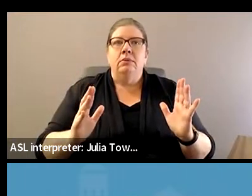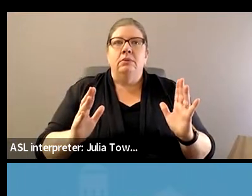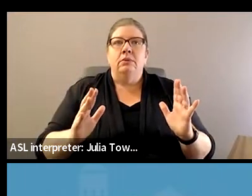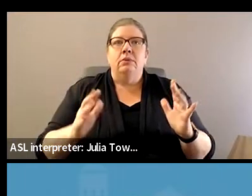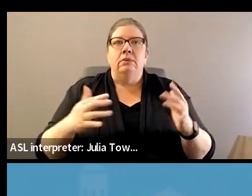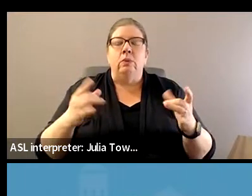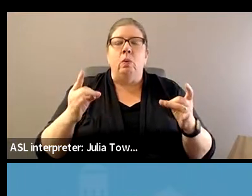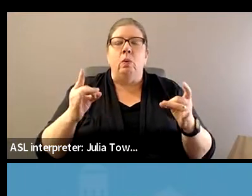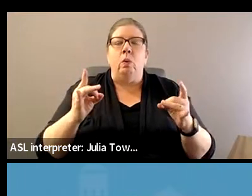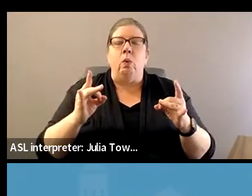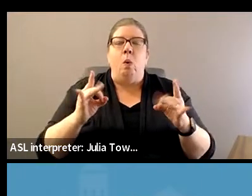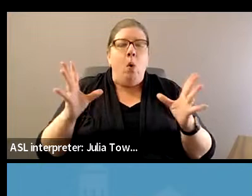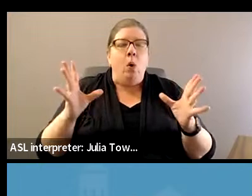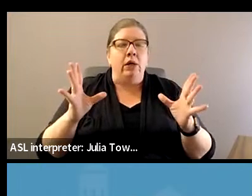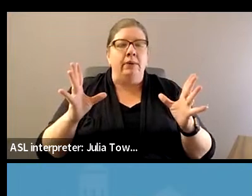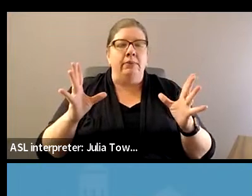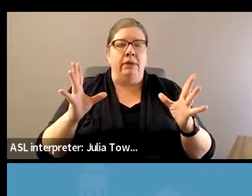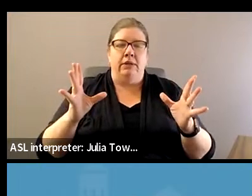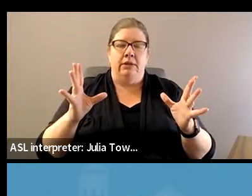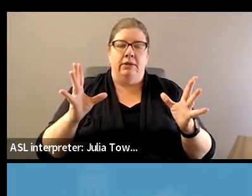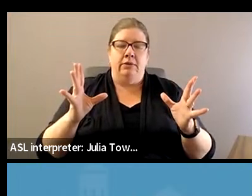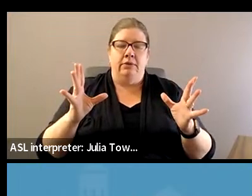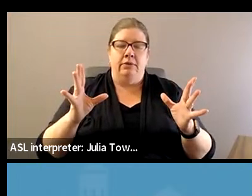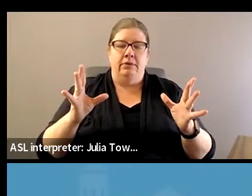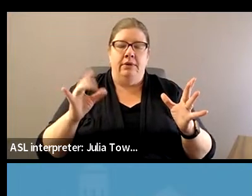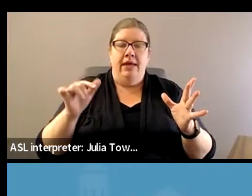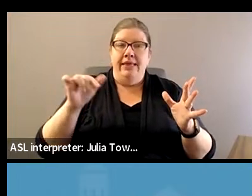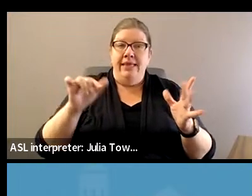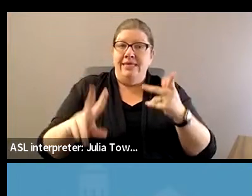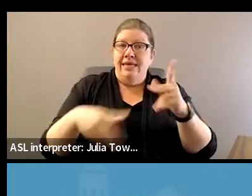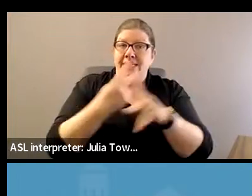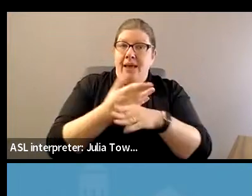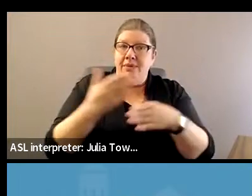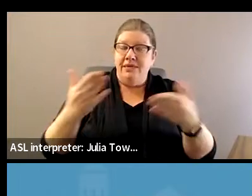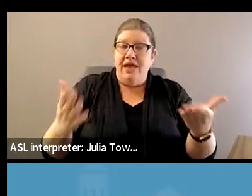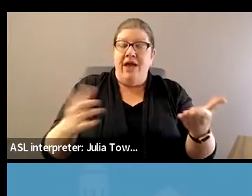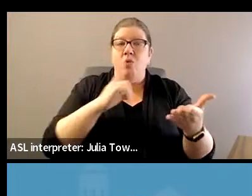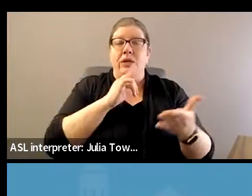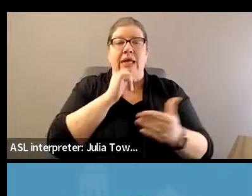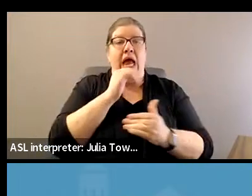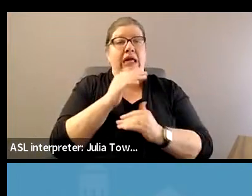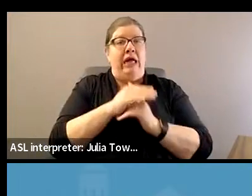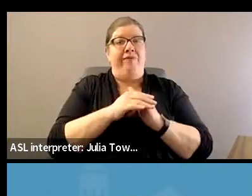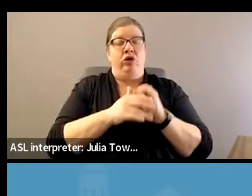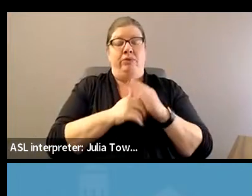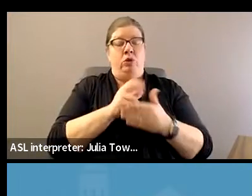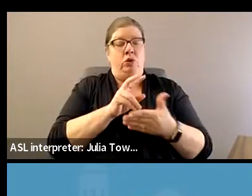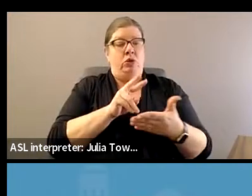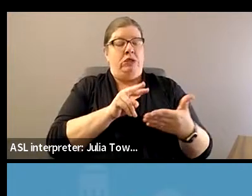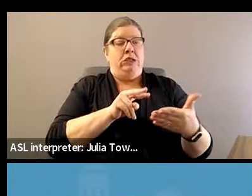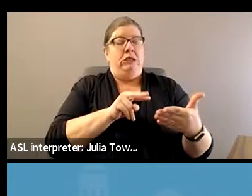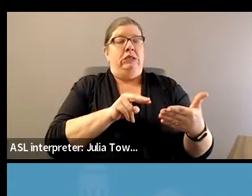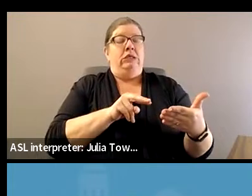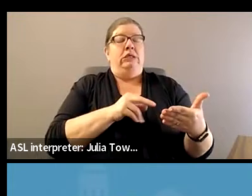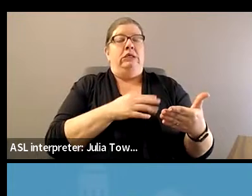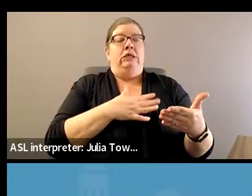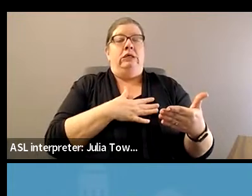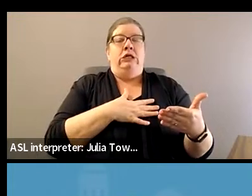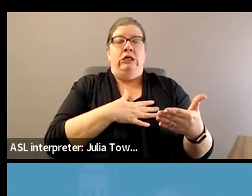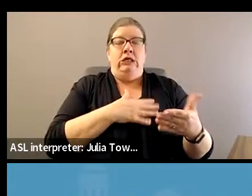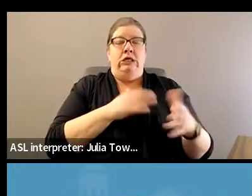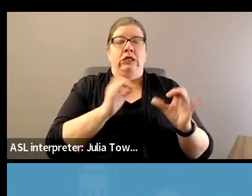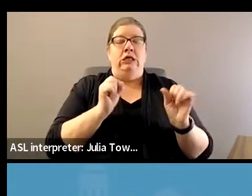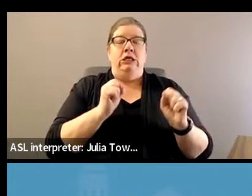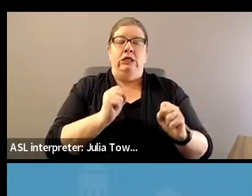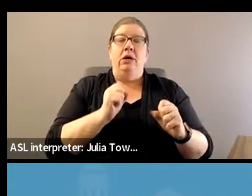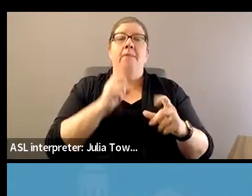That's horrible. This is the type of stuff that is very uncomfortable to read. It is very uncomfortable to talk about, but it's